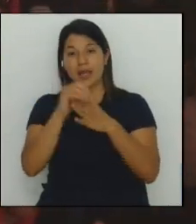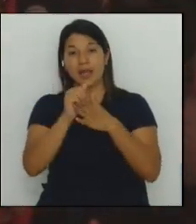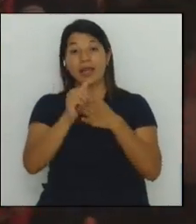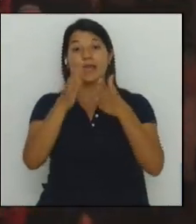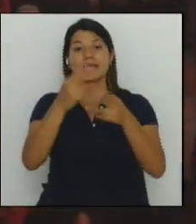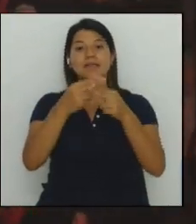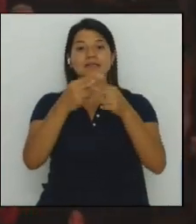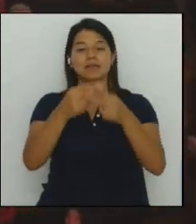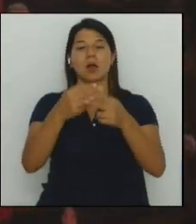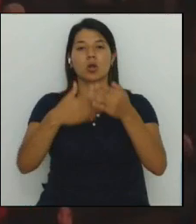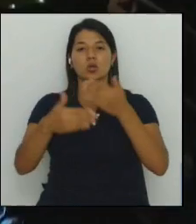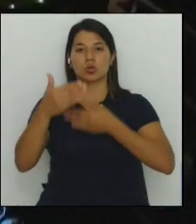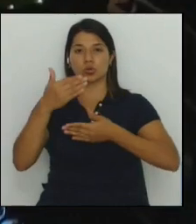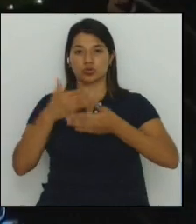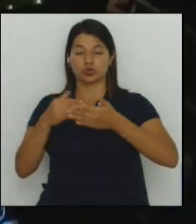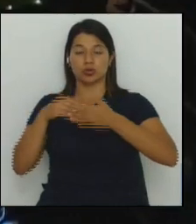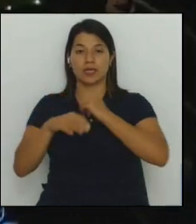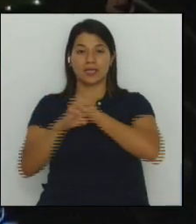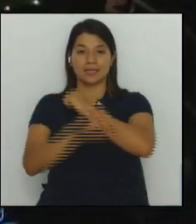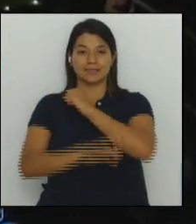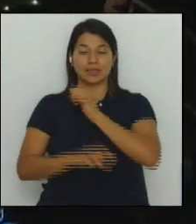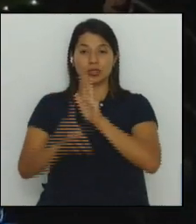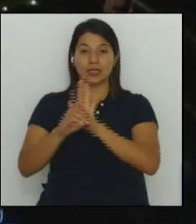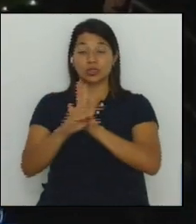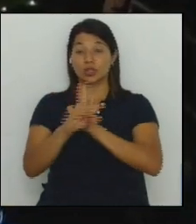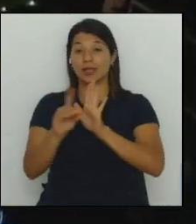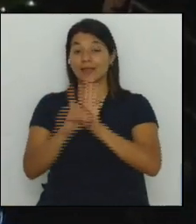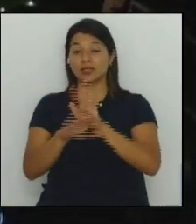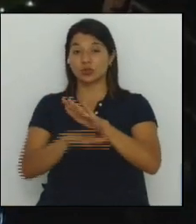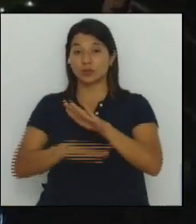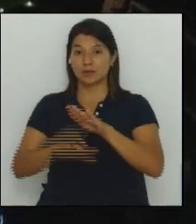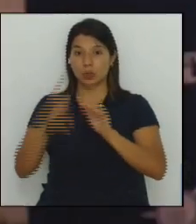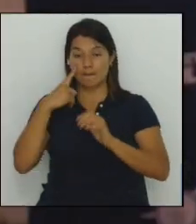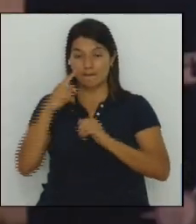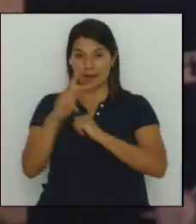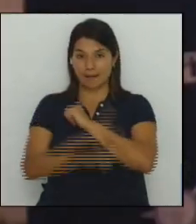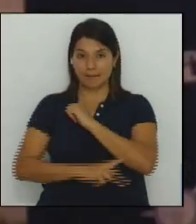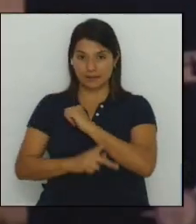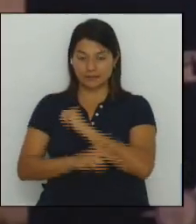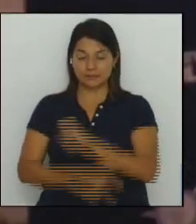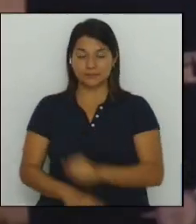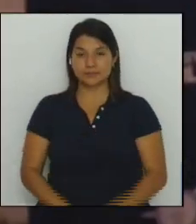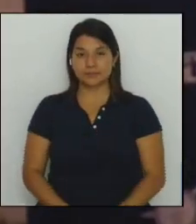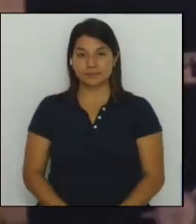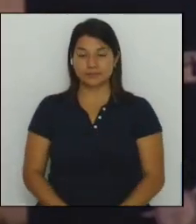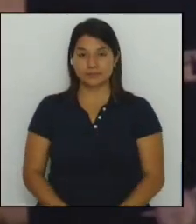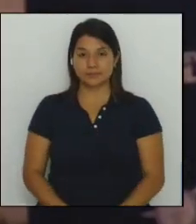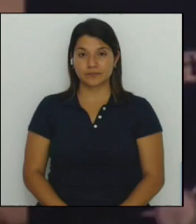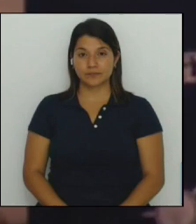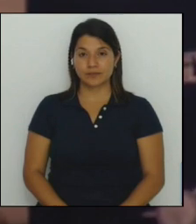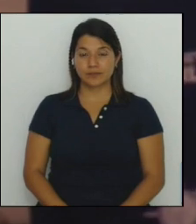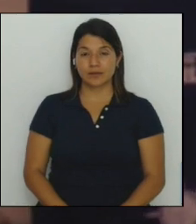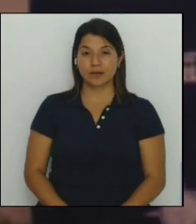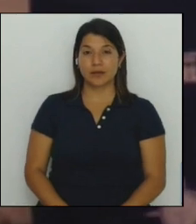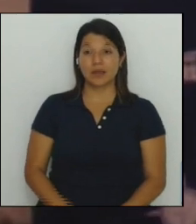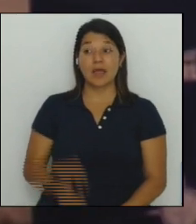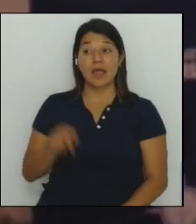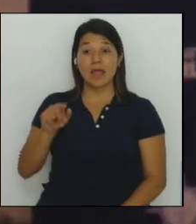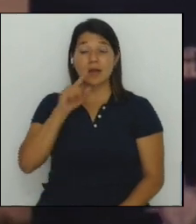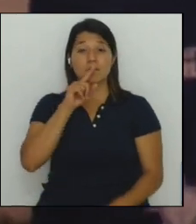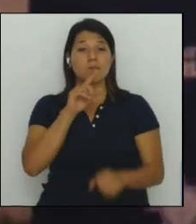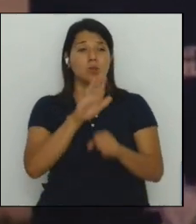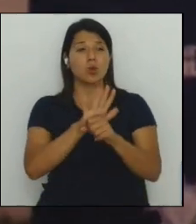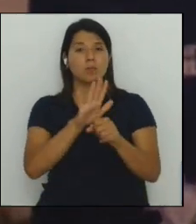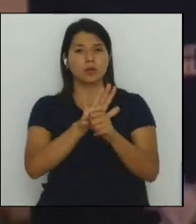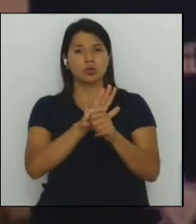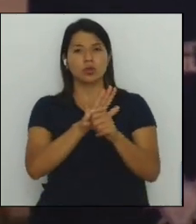de Derecho y los derechos fundamentales del país. Y Kılıçdaroğlu ha prometido restaurar las relaciones con la OTAN, que